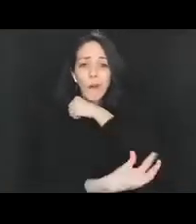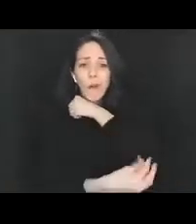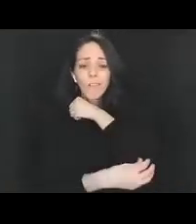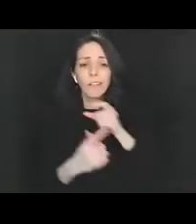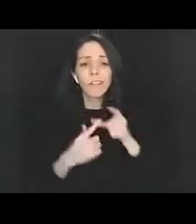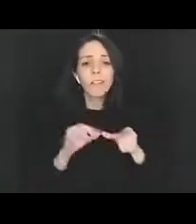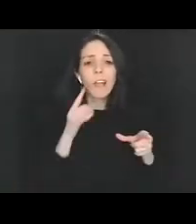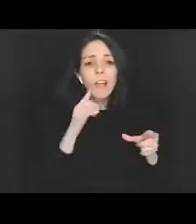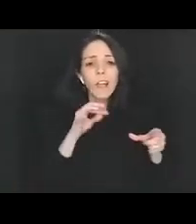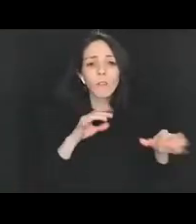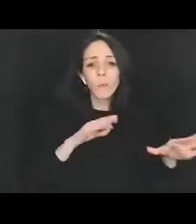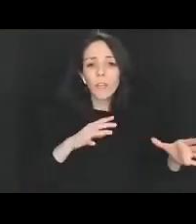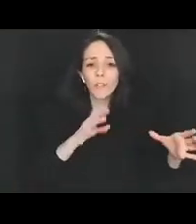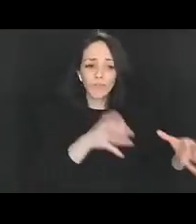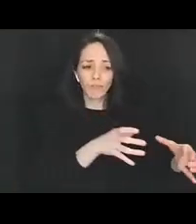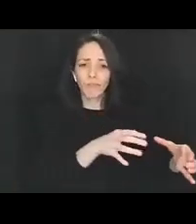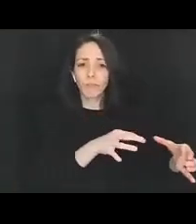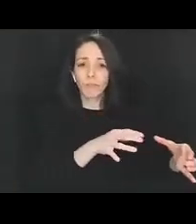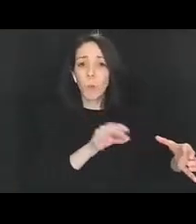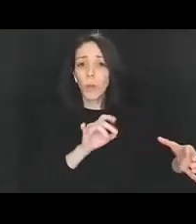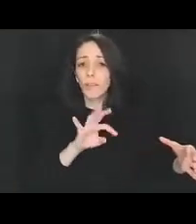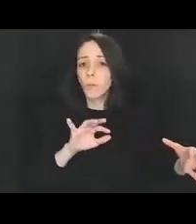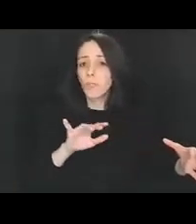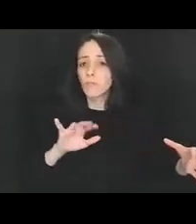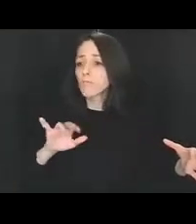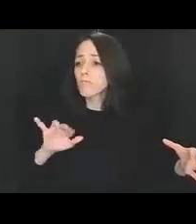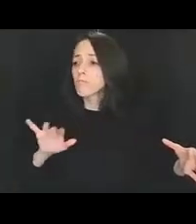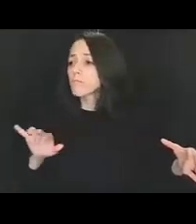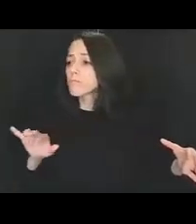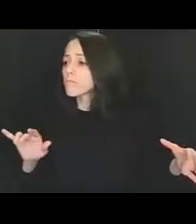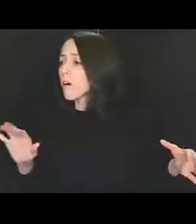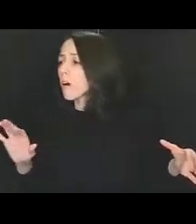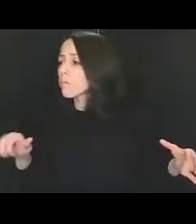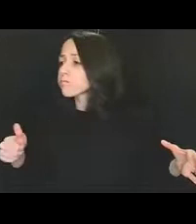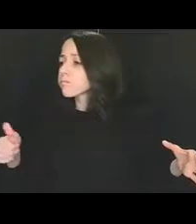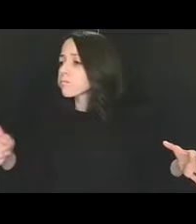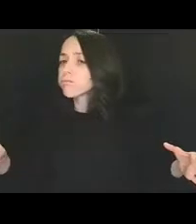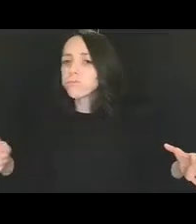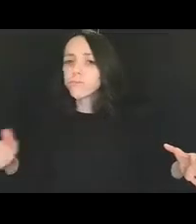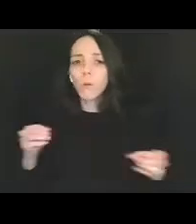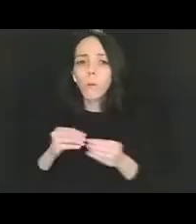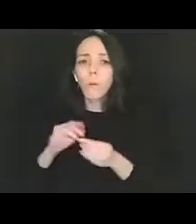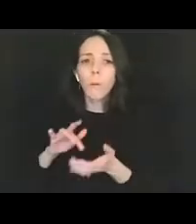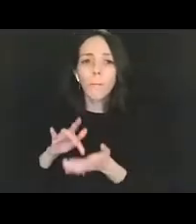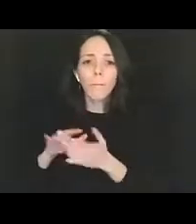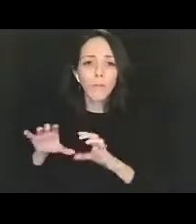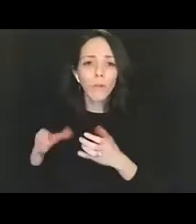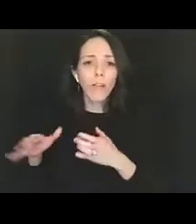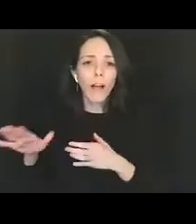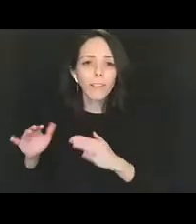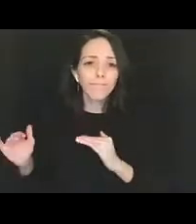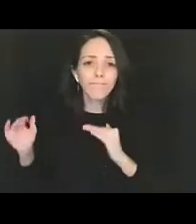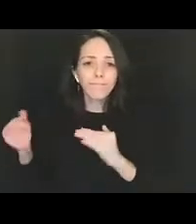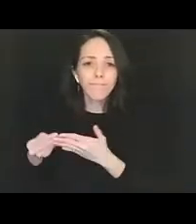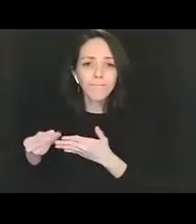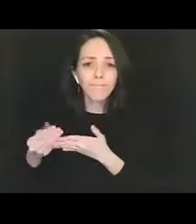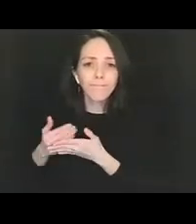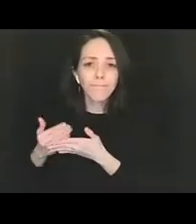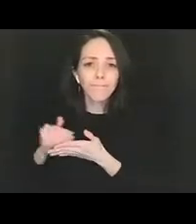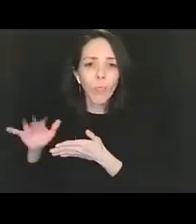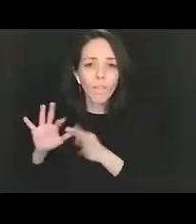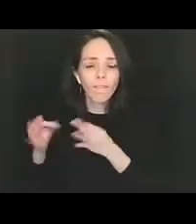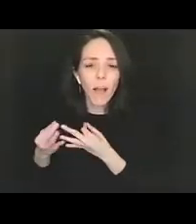but seems like we're putting it all in one spot. The other thing being is we're wanting to move